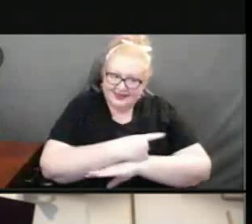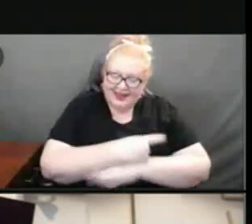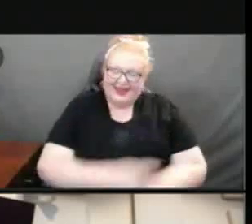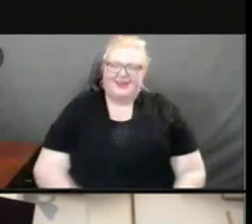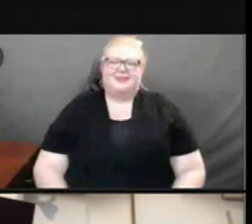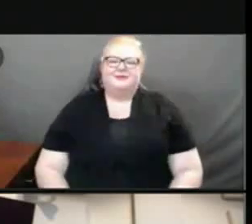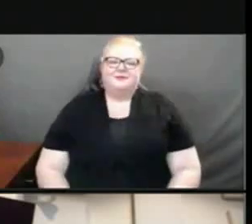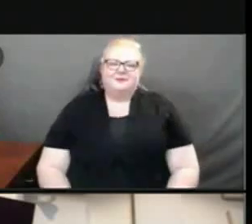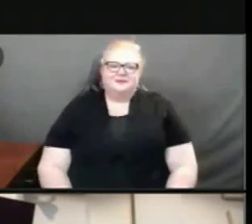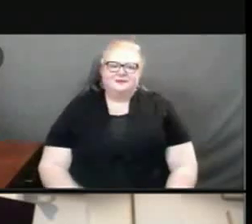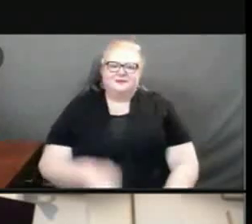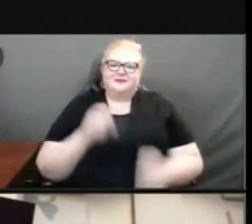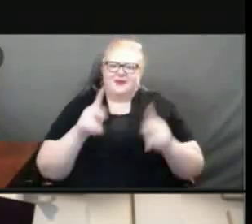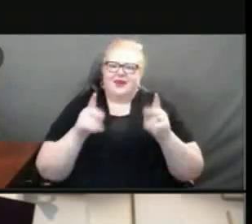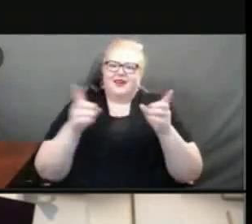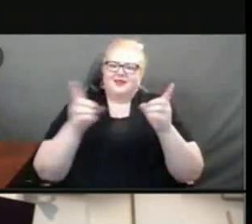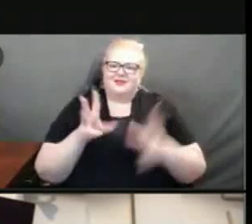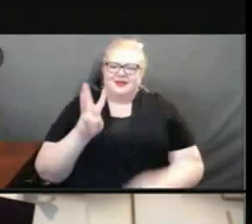Director Wright?